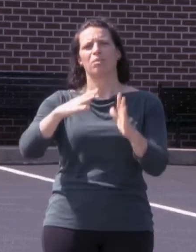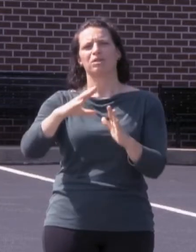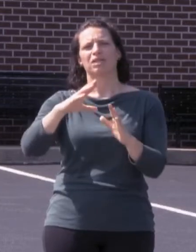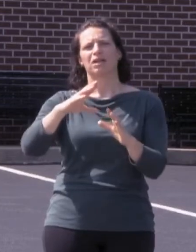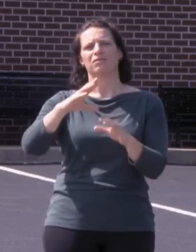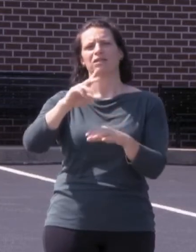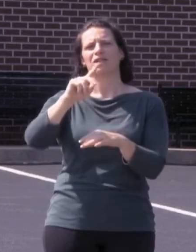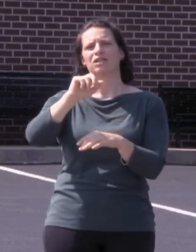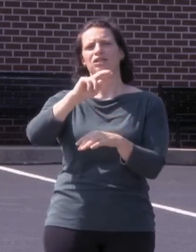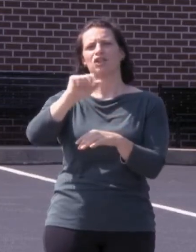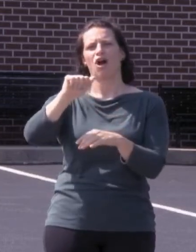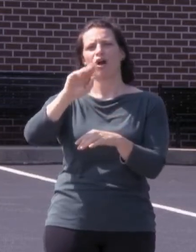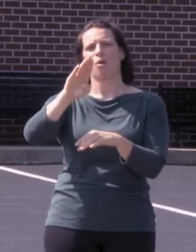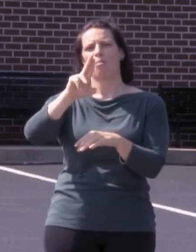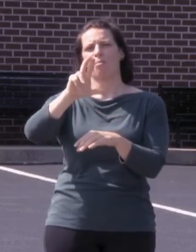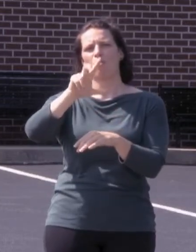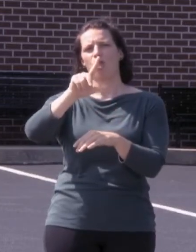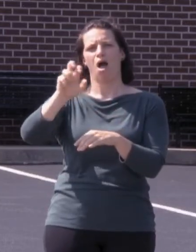Donna Bullock.